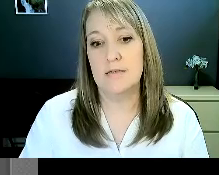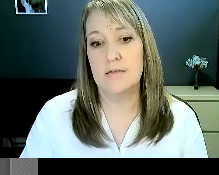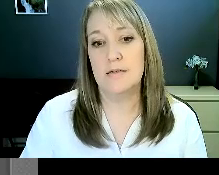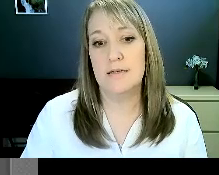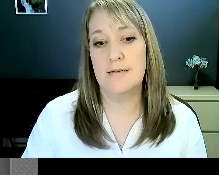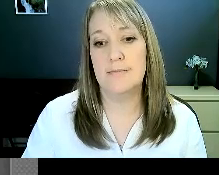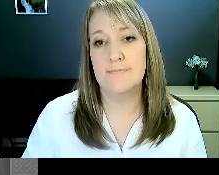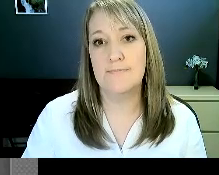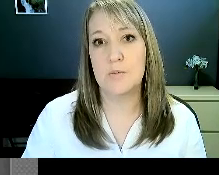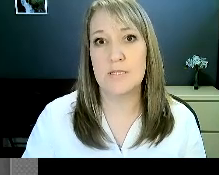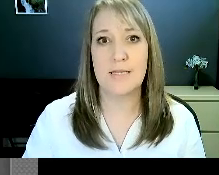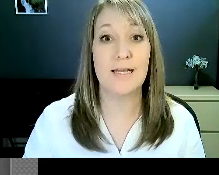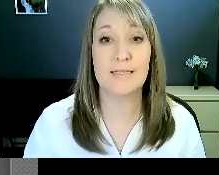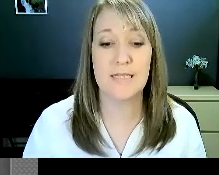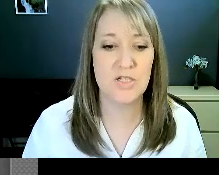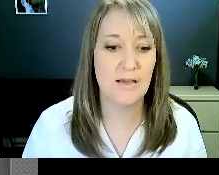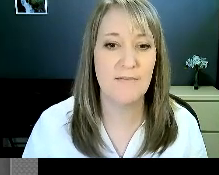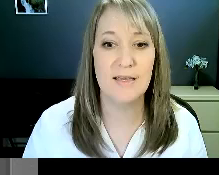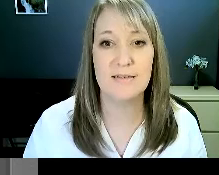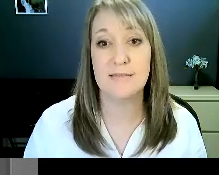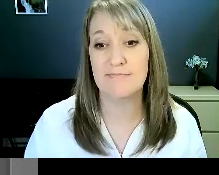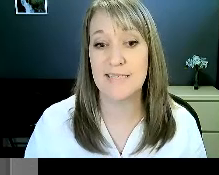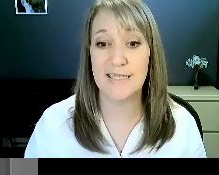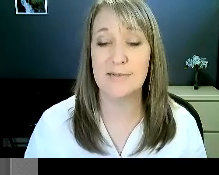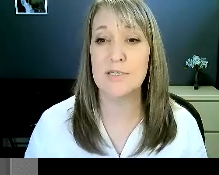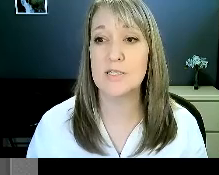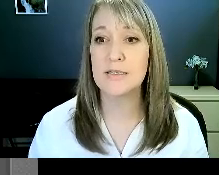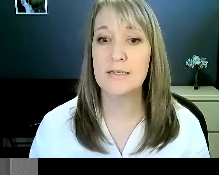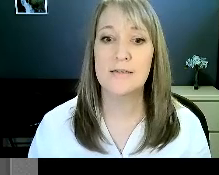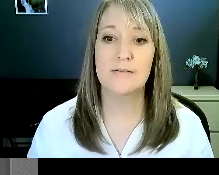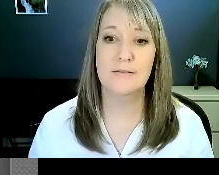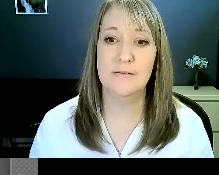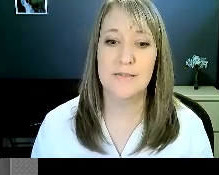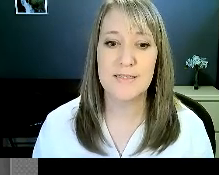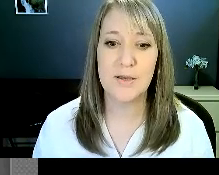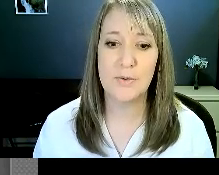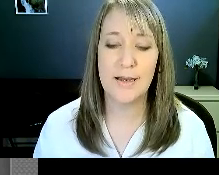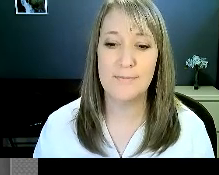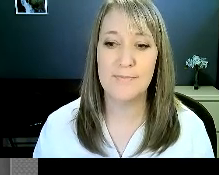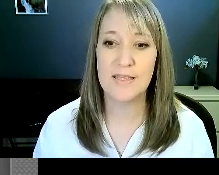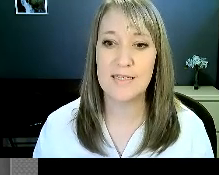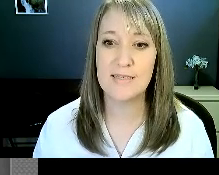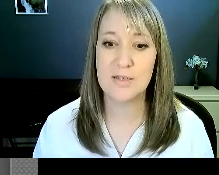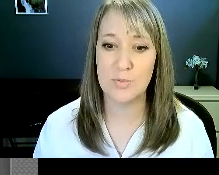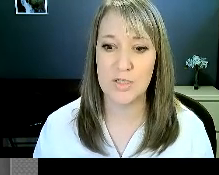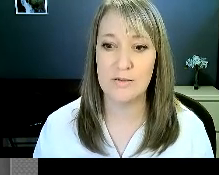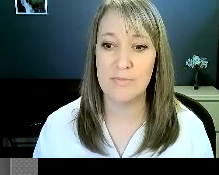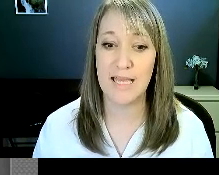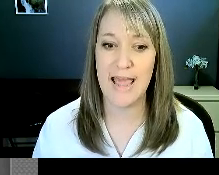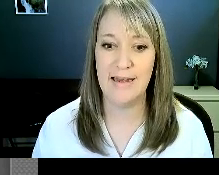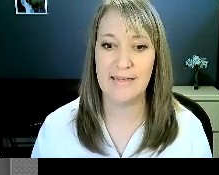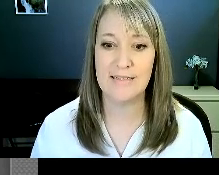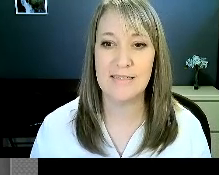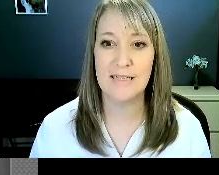art was like an extension of his sign language. So this sculpture,